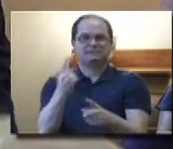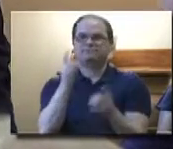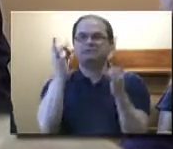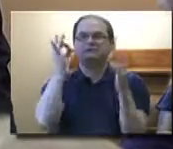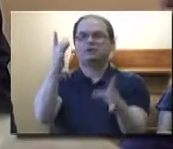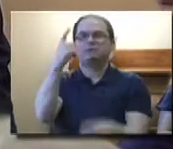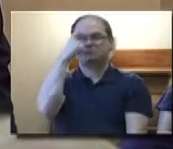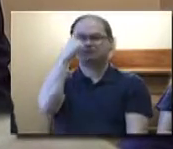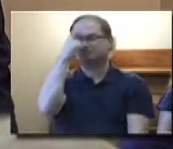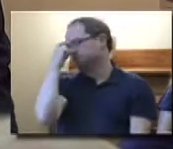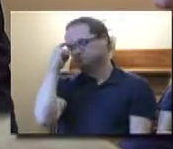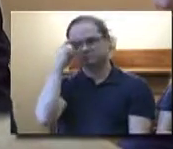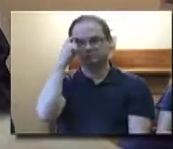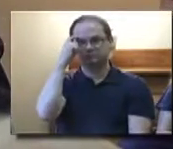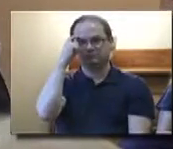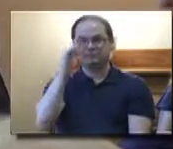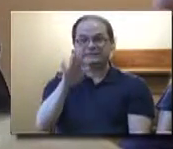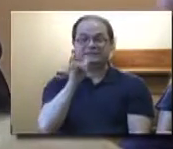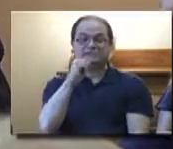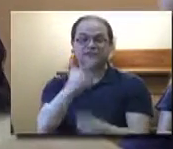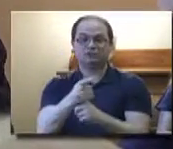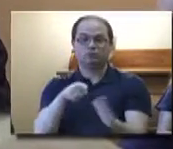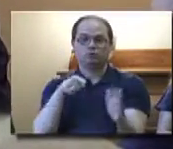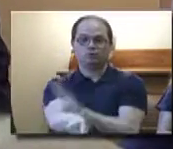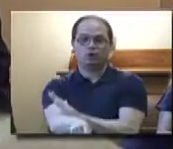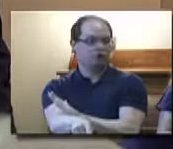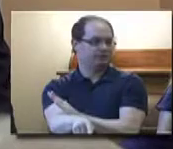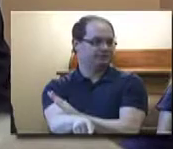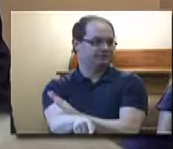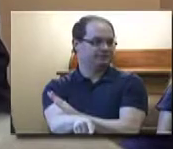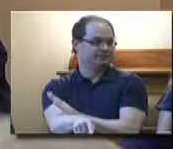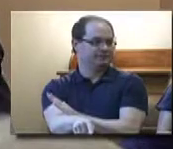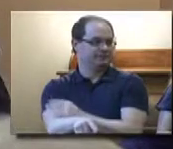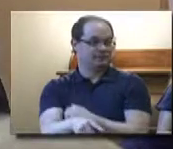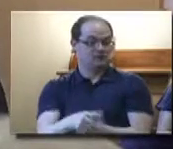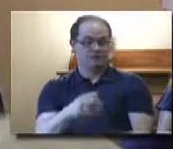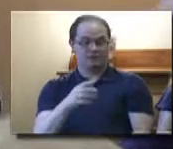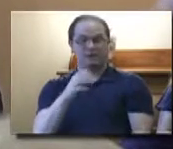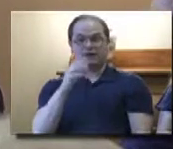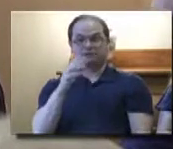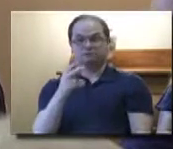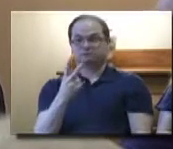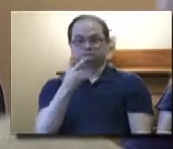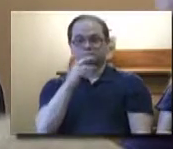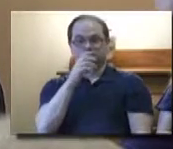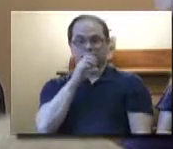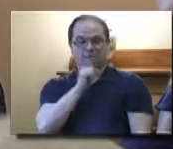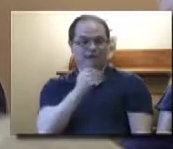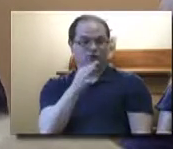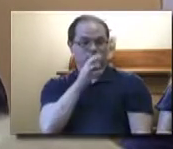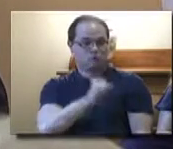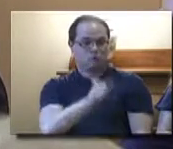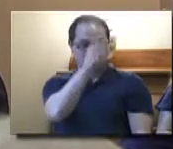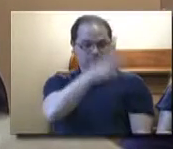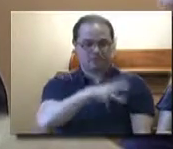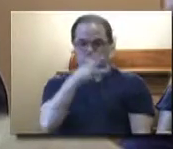terrible. His sister was murdered by 2 19-year-olds, a man and a woman.